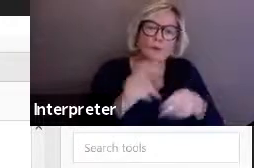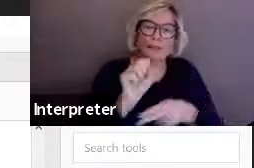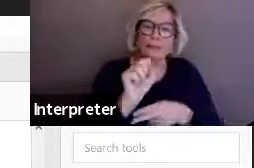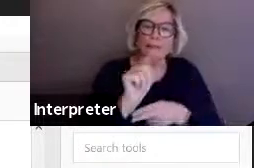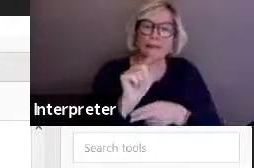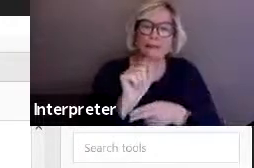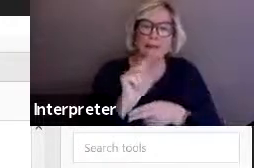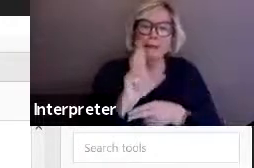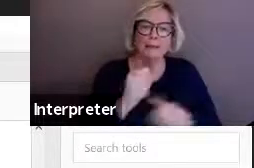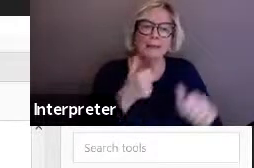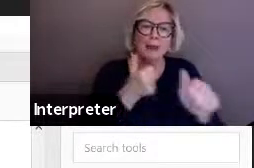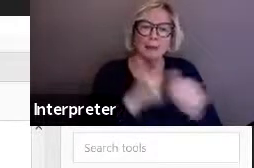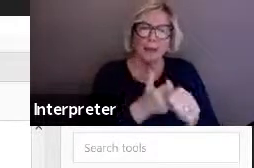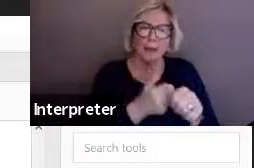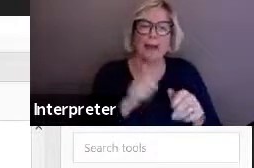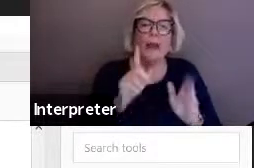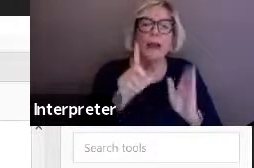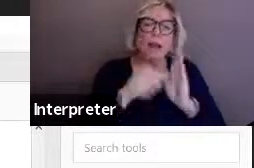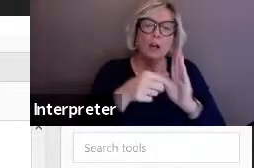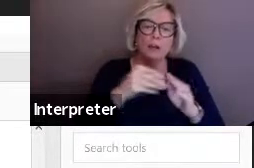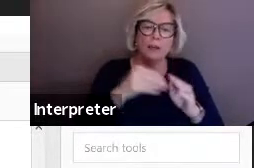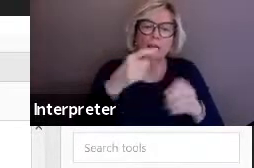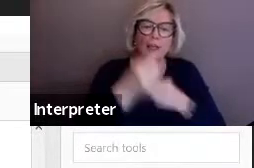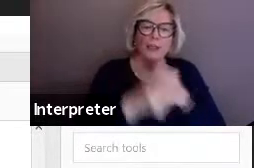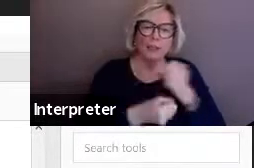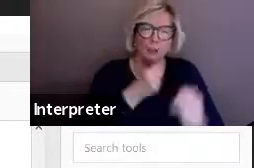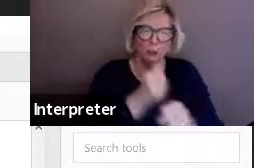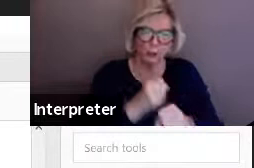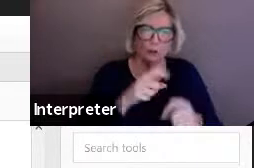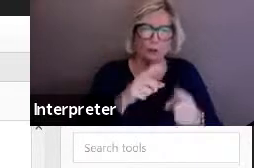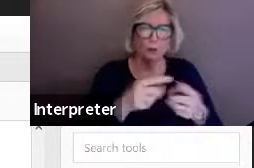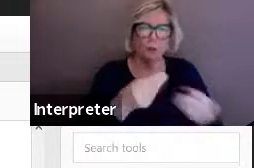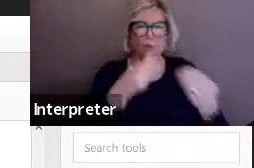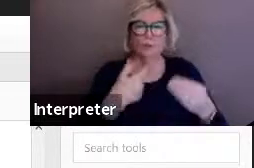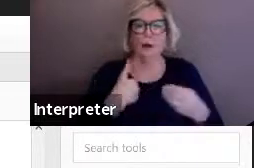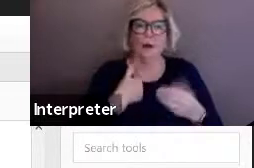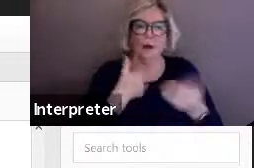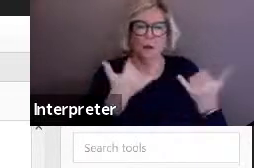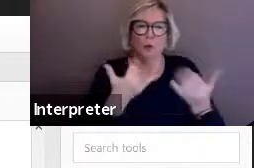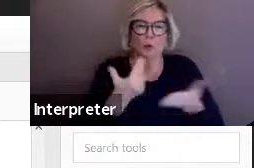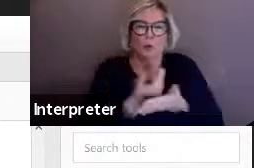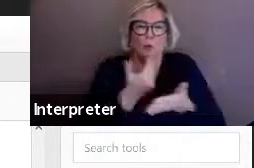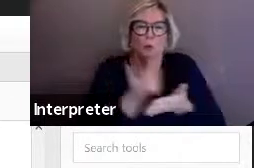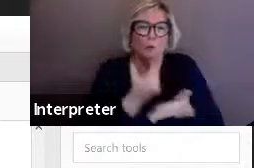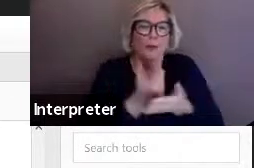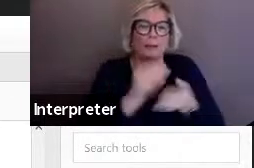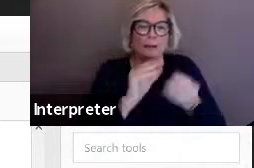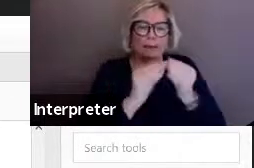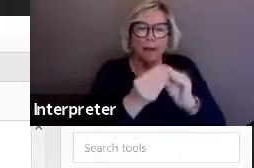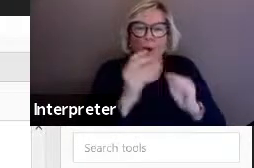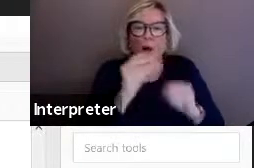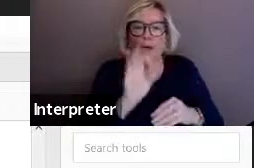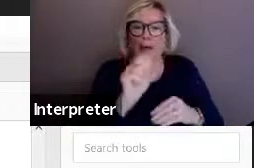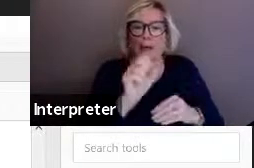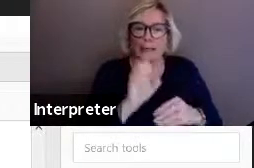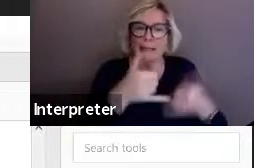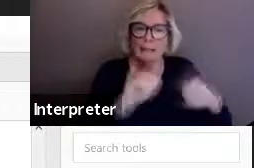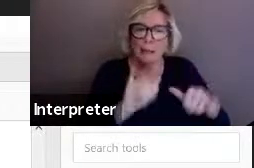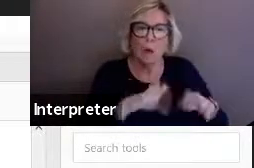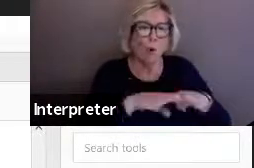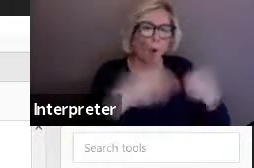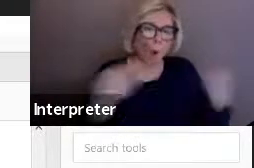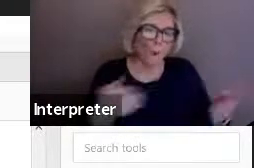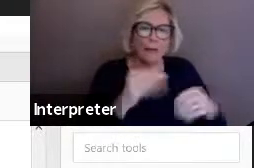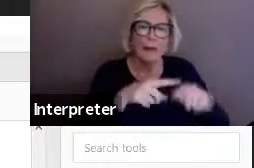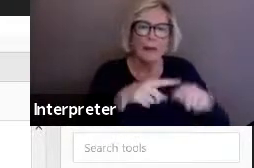year that will provide an update on the current status of the number of cases that are currently pending and open, as well